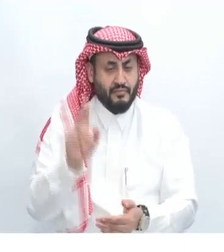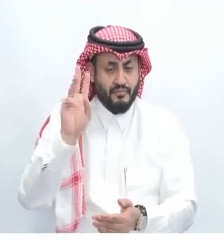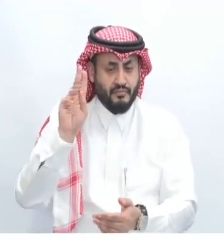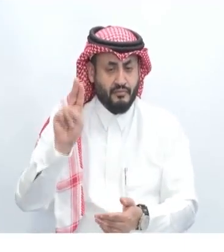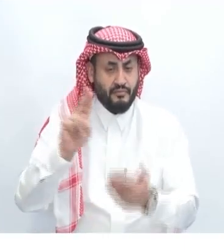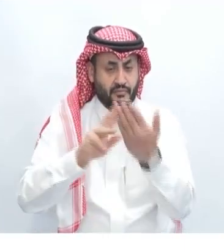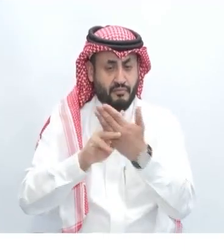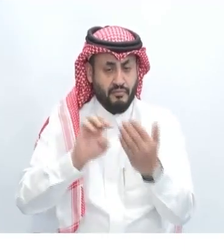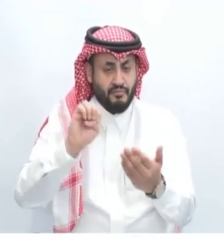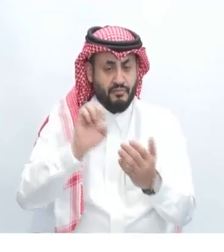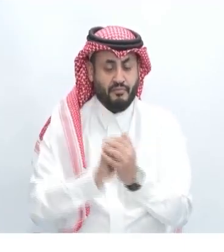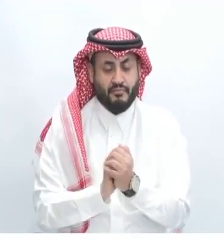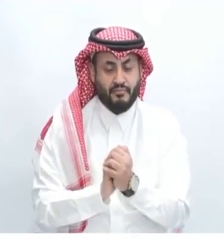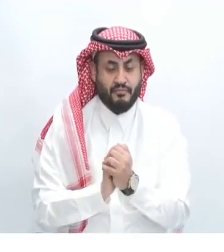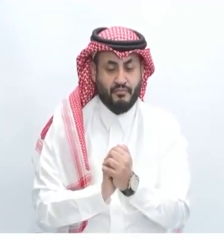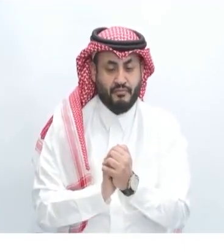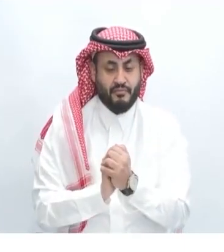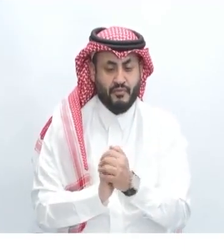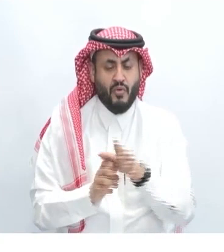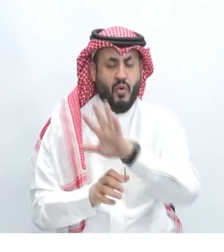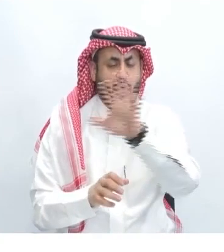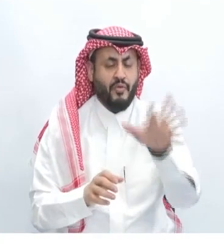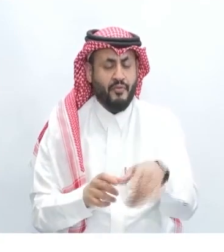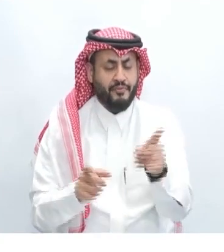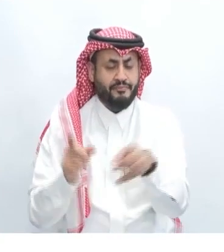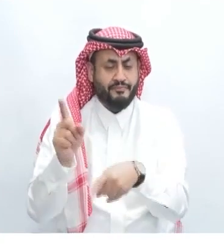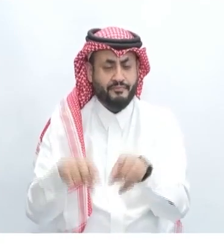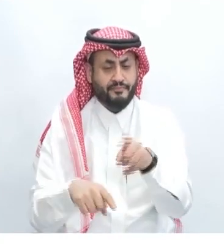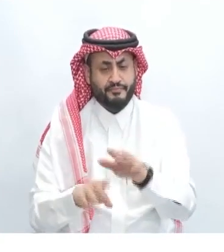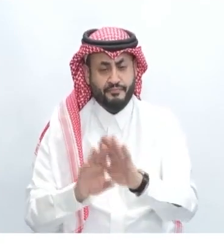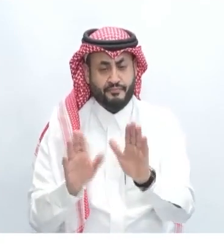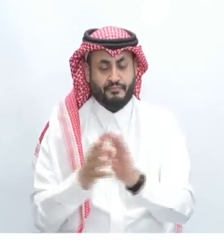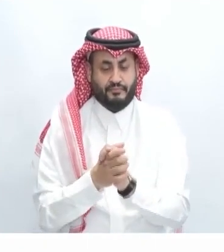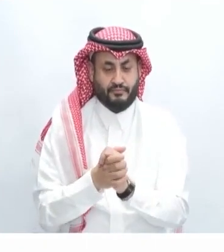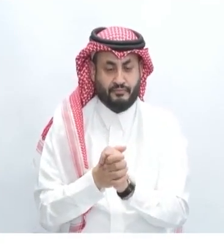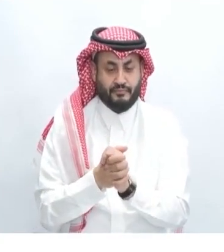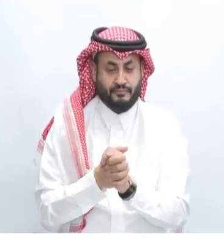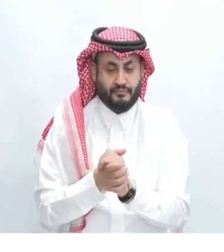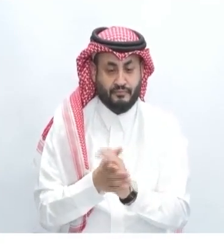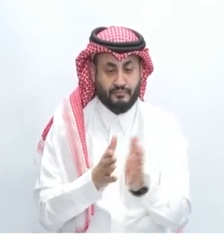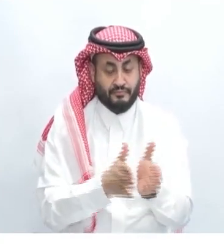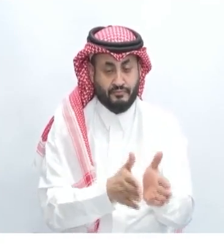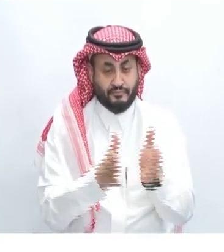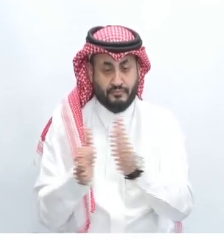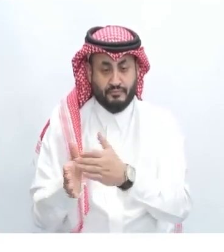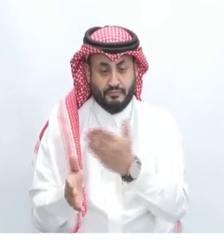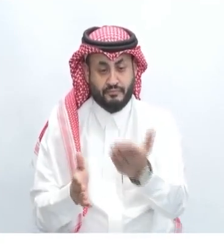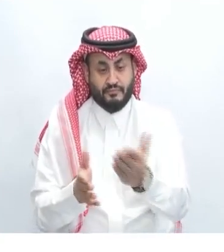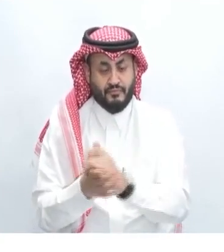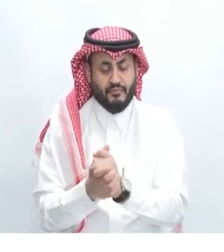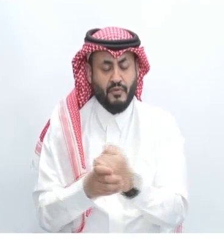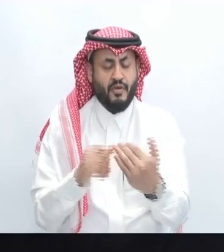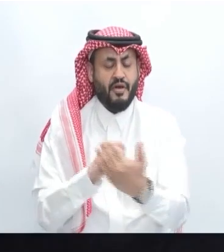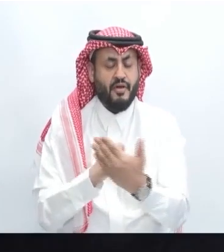sound. And we did this with the rest of these sounds. And after this, we